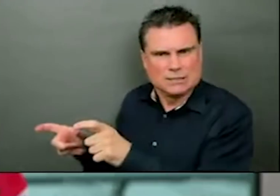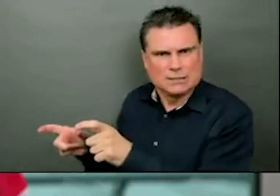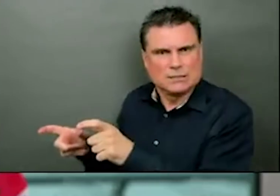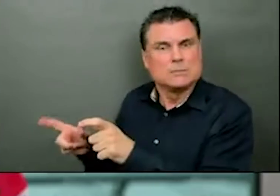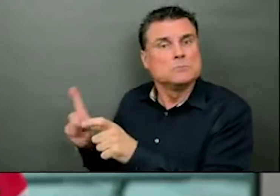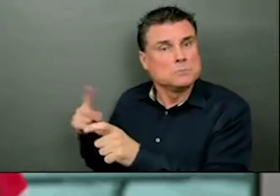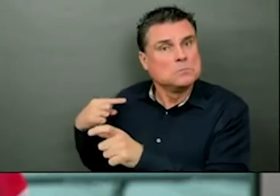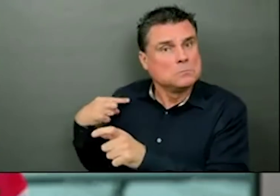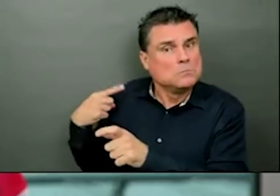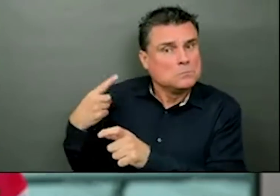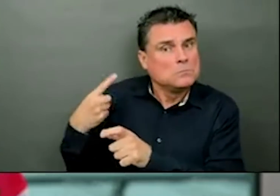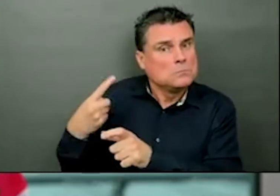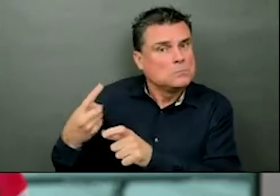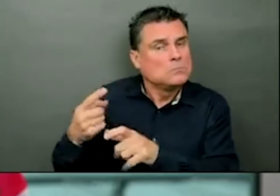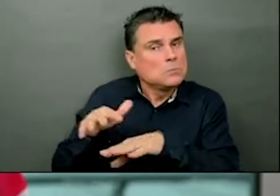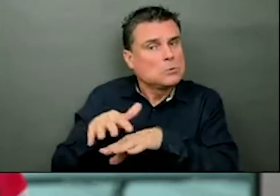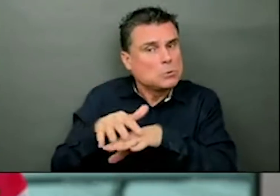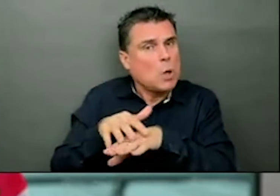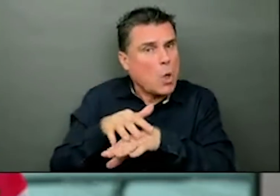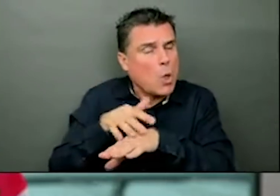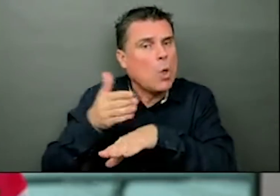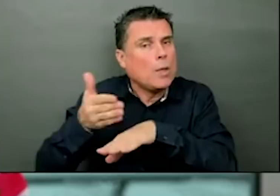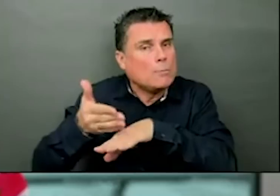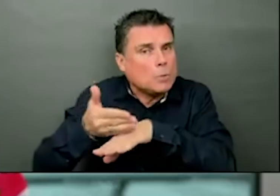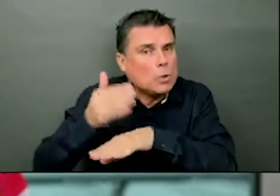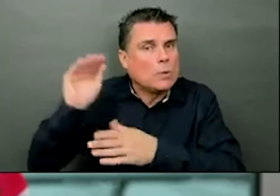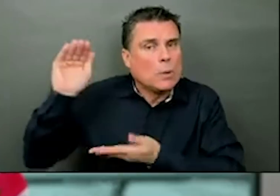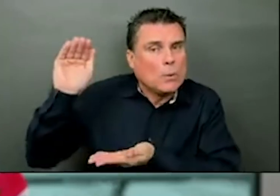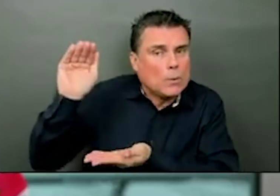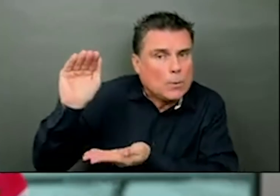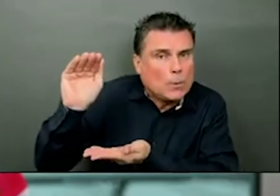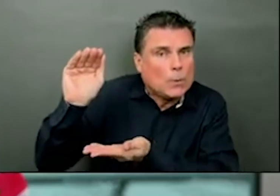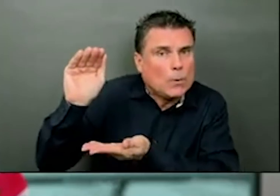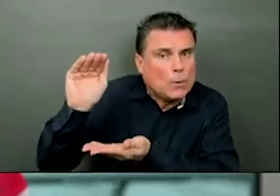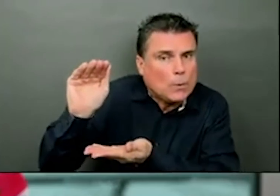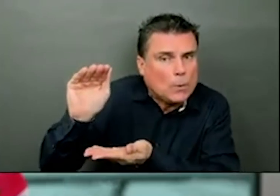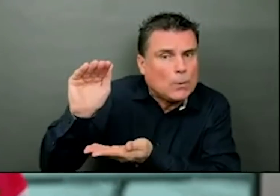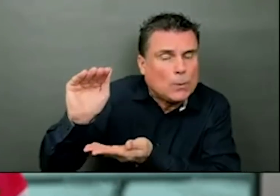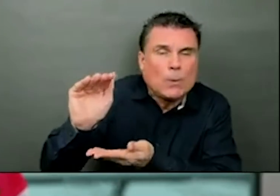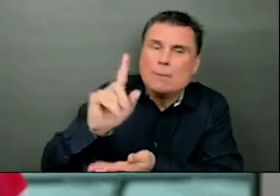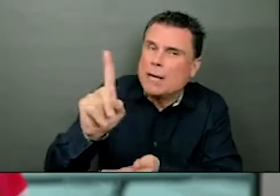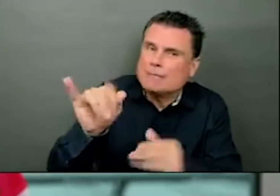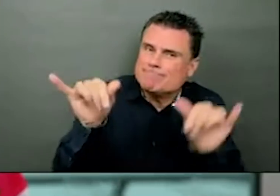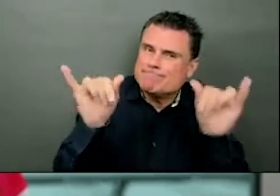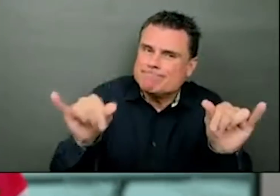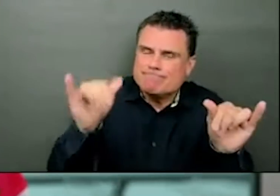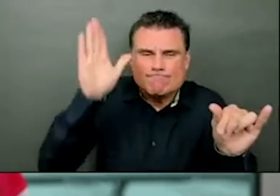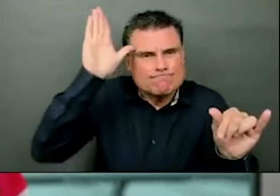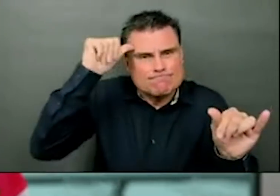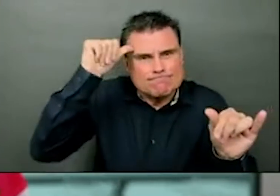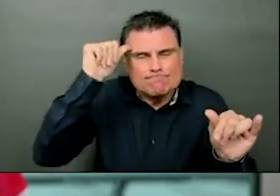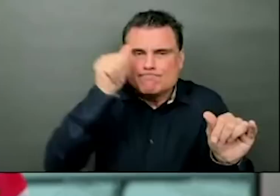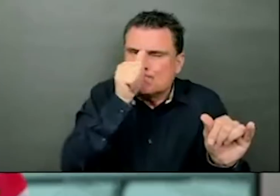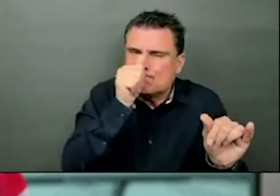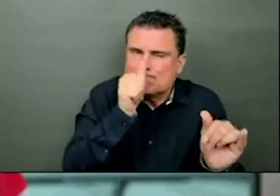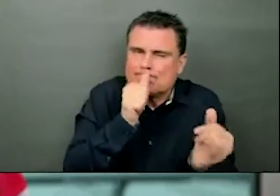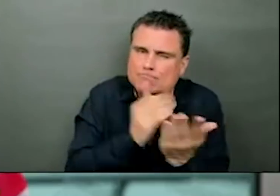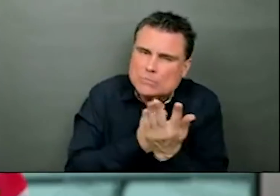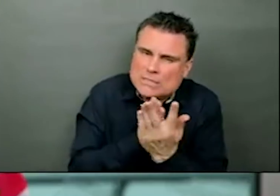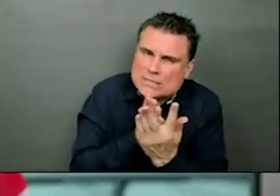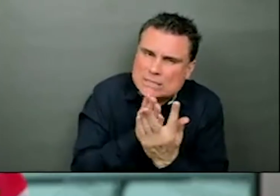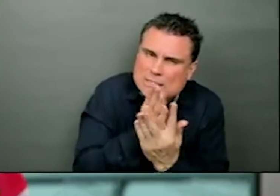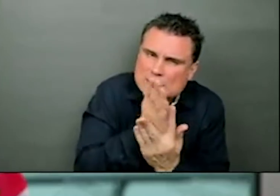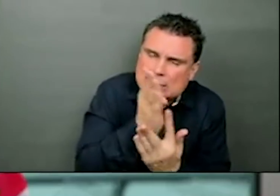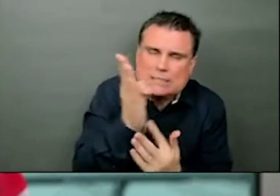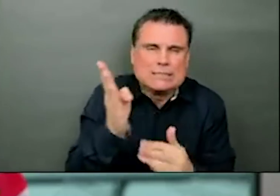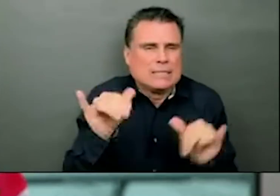slowly, and we need to ensure our success sticks. This means staying the course with our layers of protection and continuing